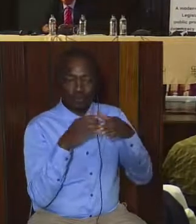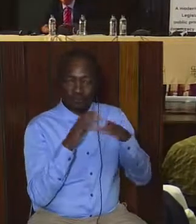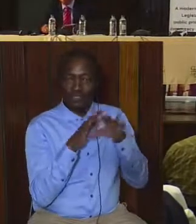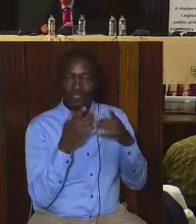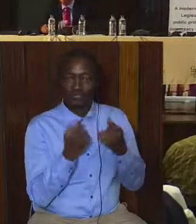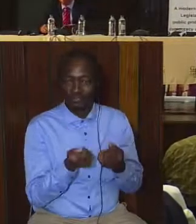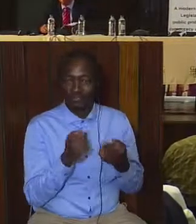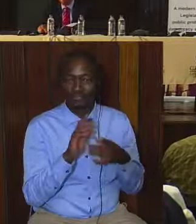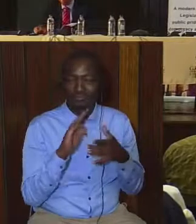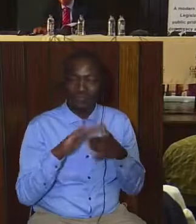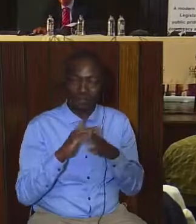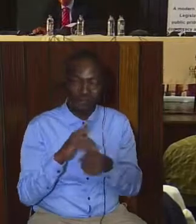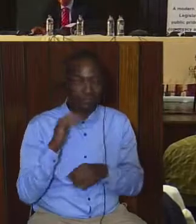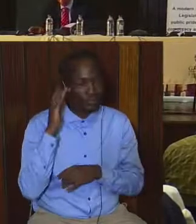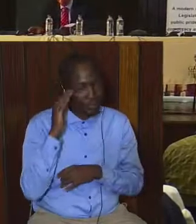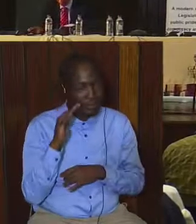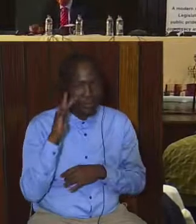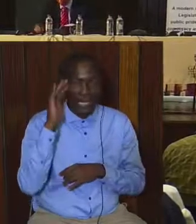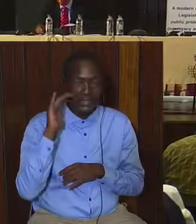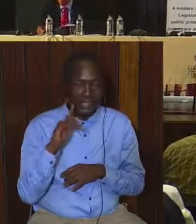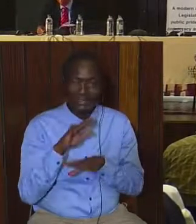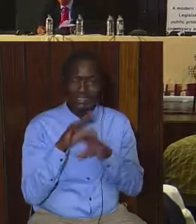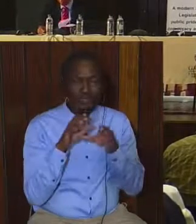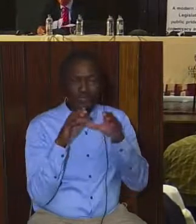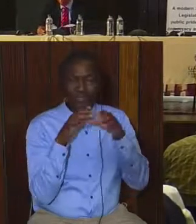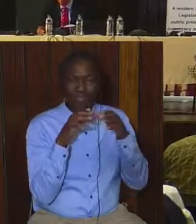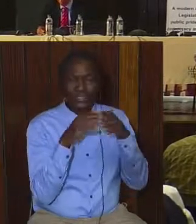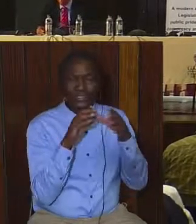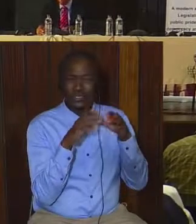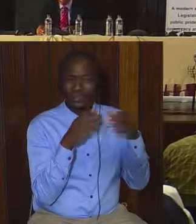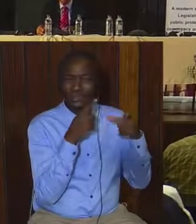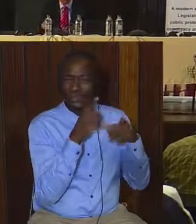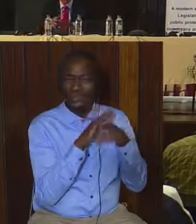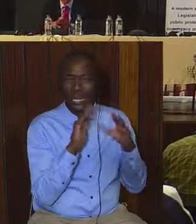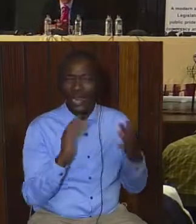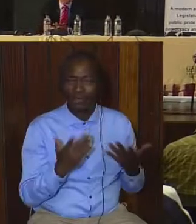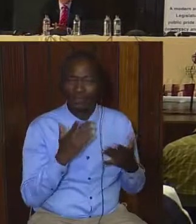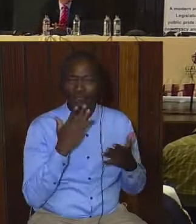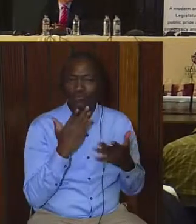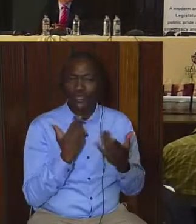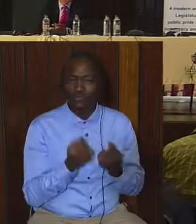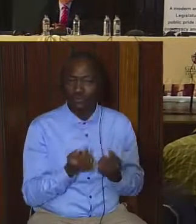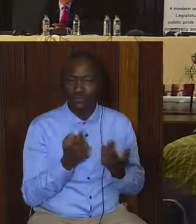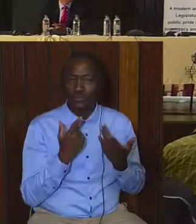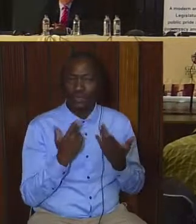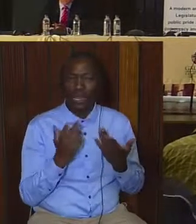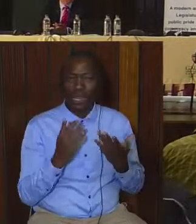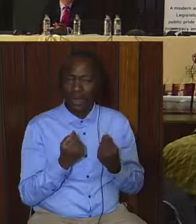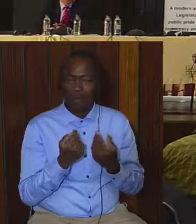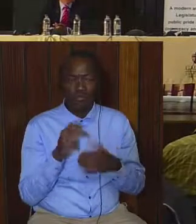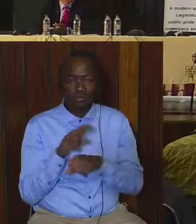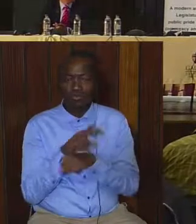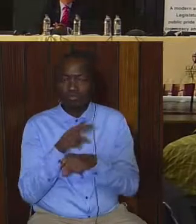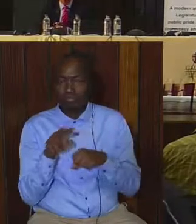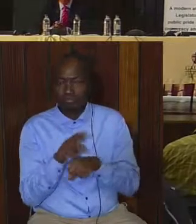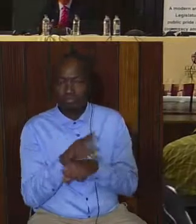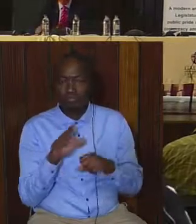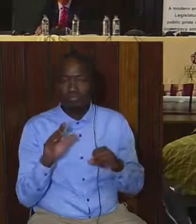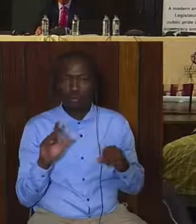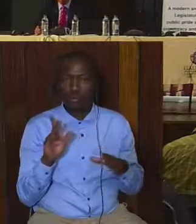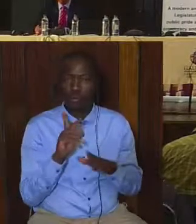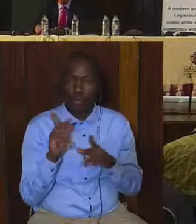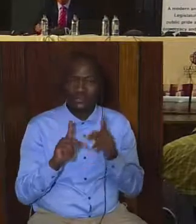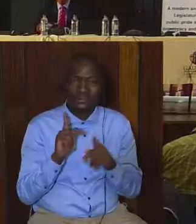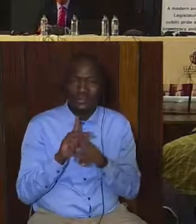always wonder, what do these committees do? And how do they perform their oversight? What kind of questions do they